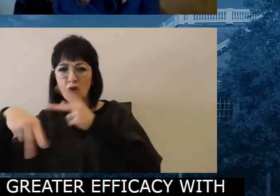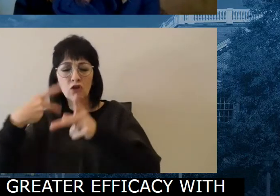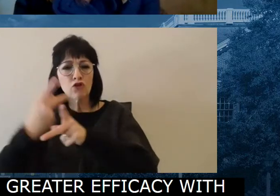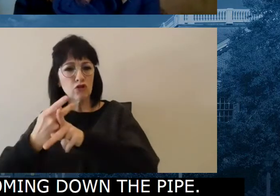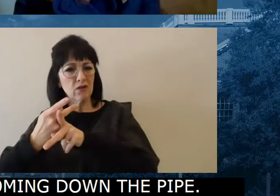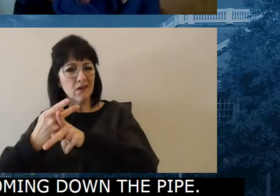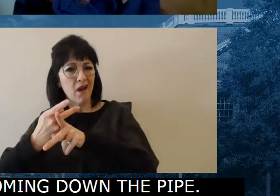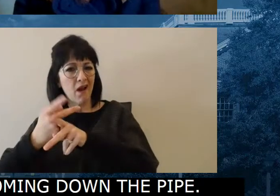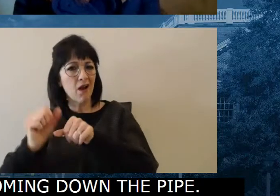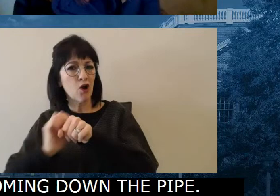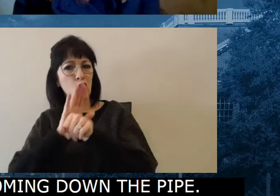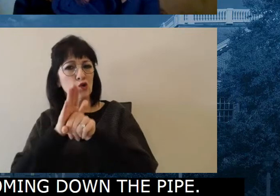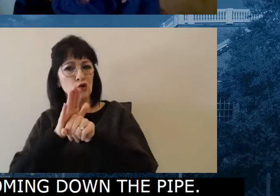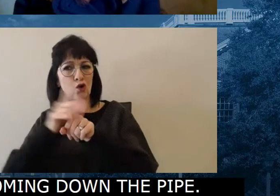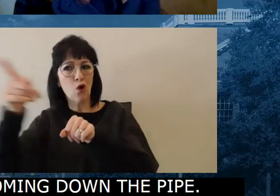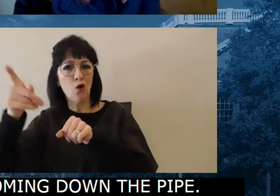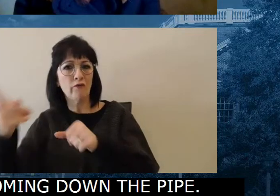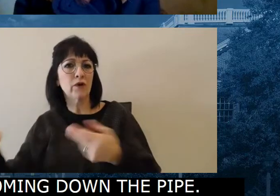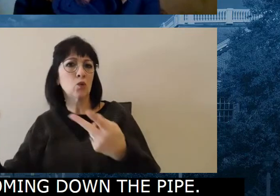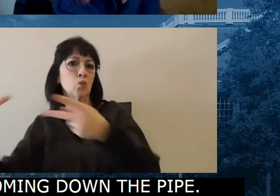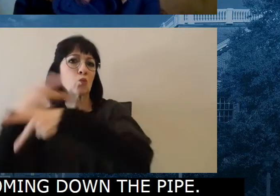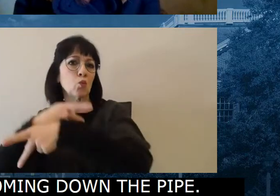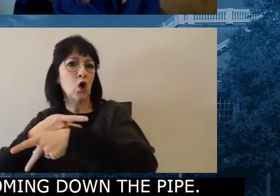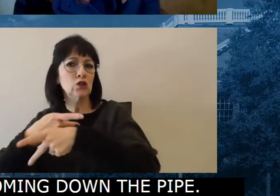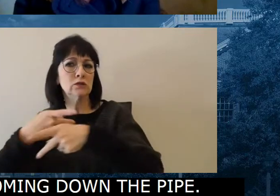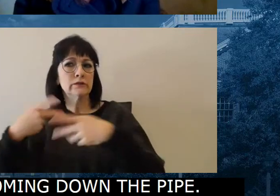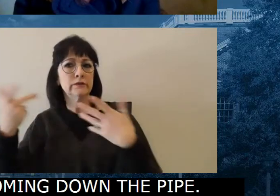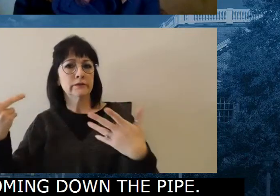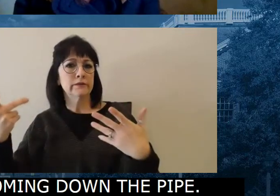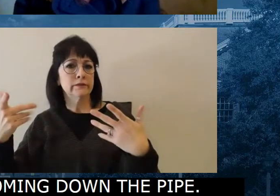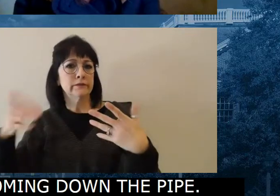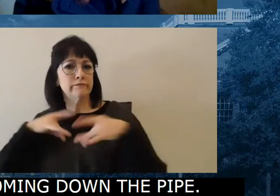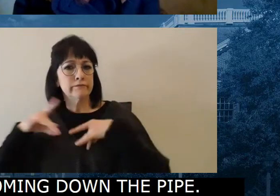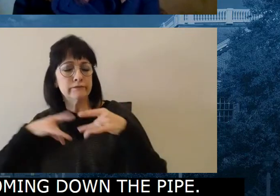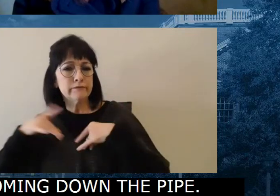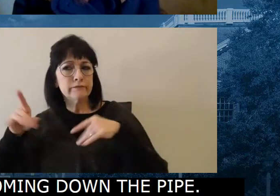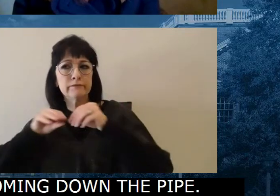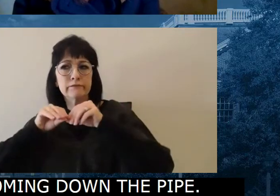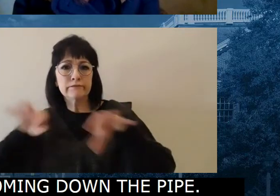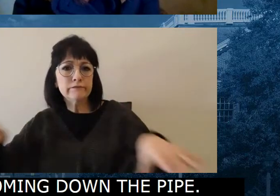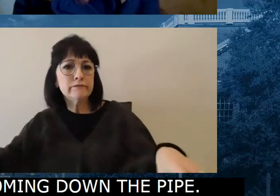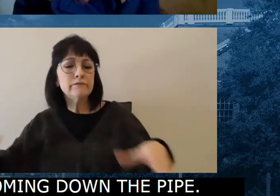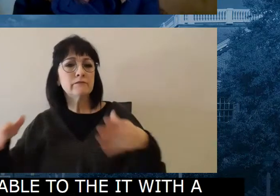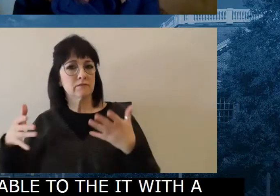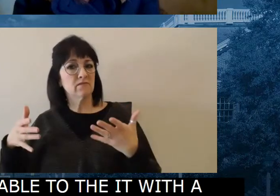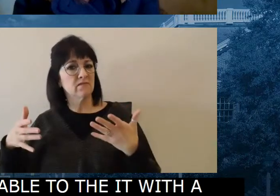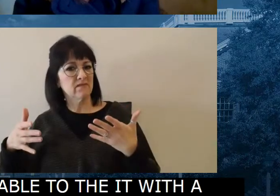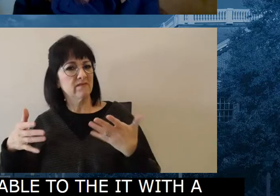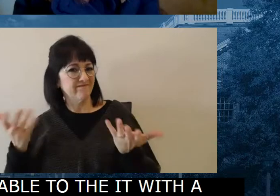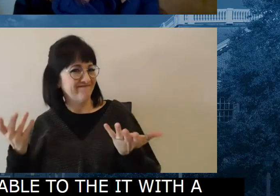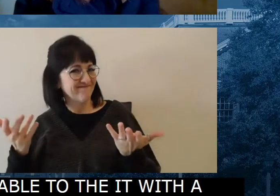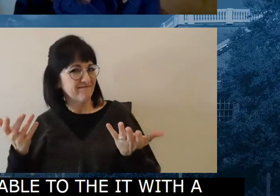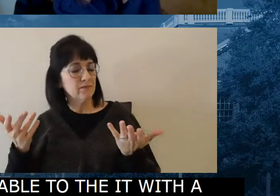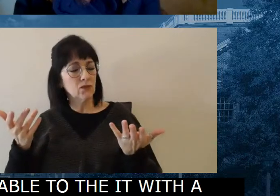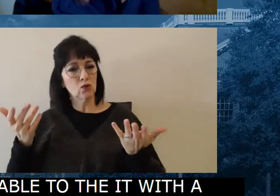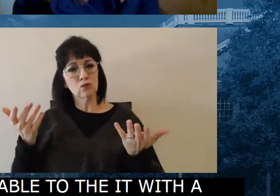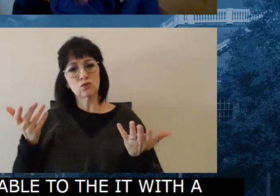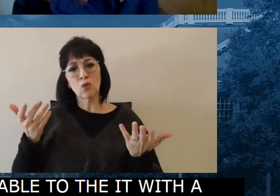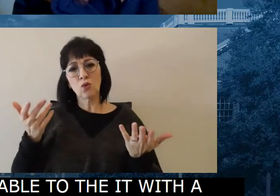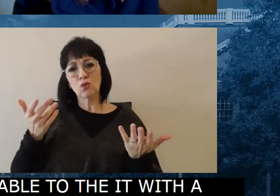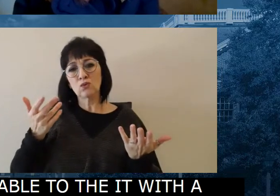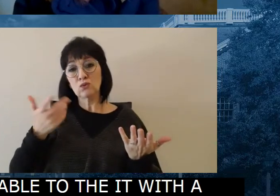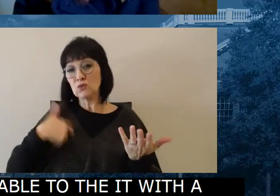get those results. And again, going back to our objectives of fast and fair, it certainly